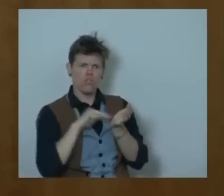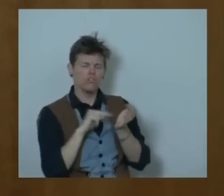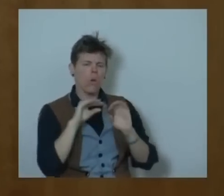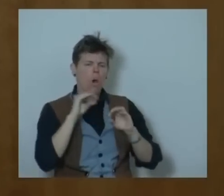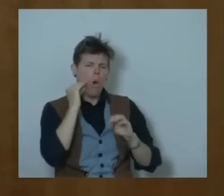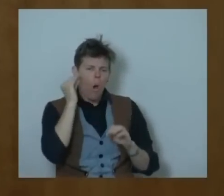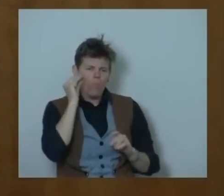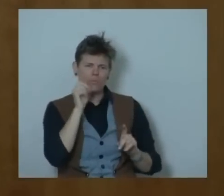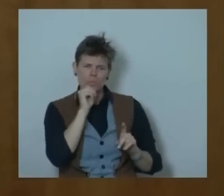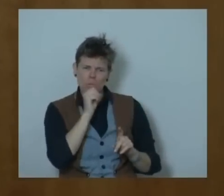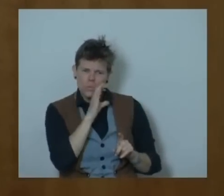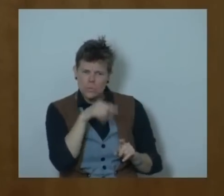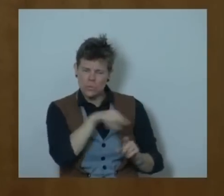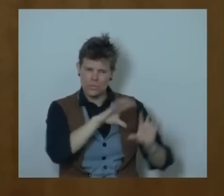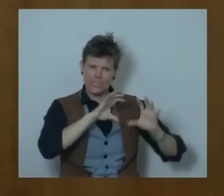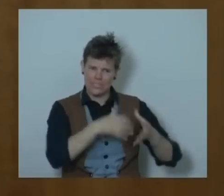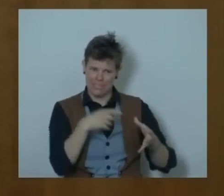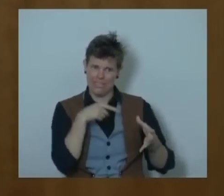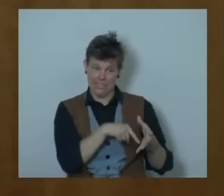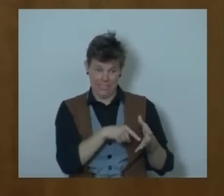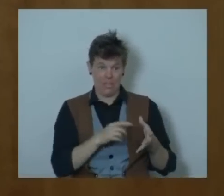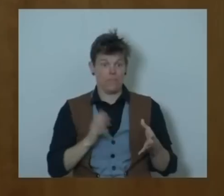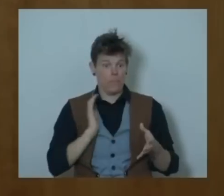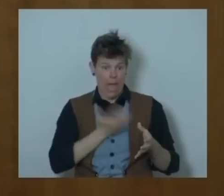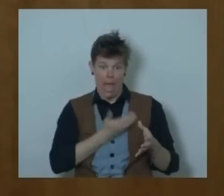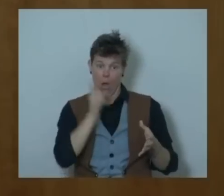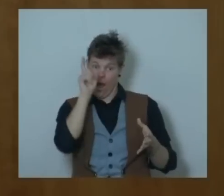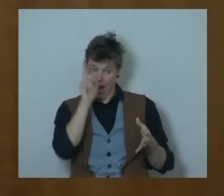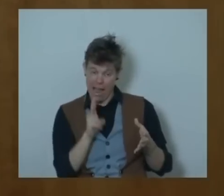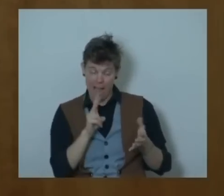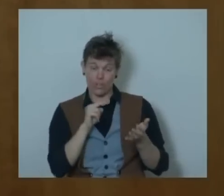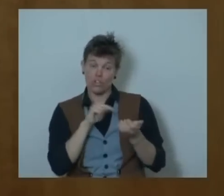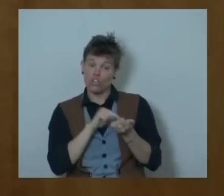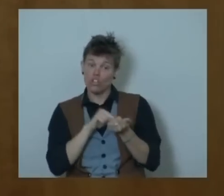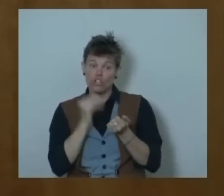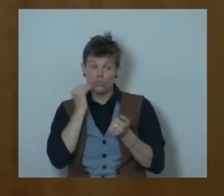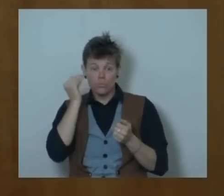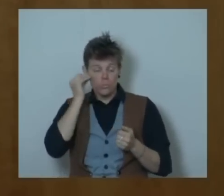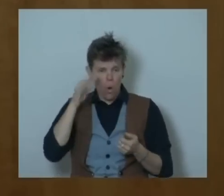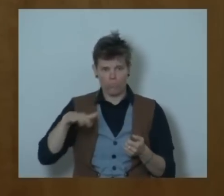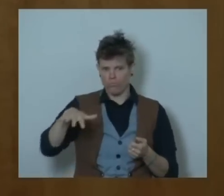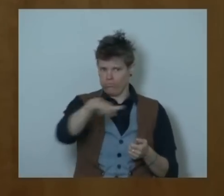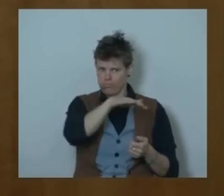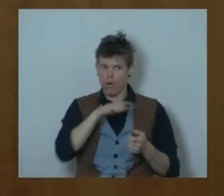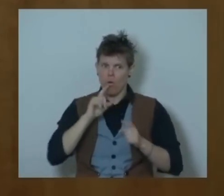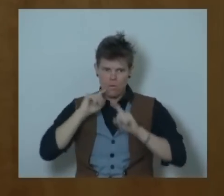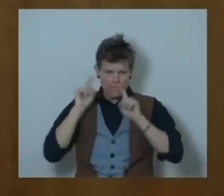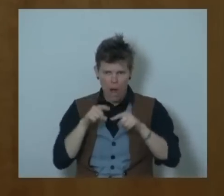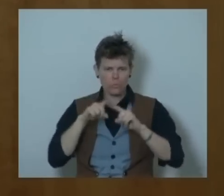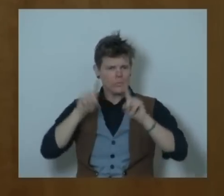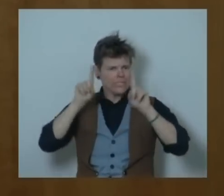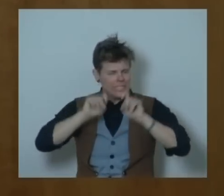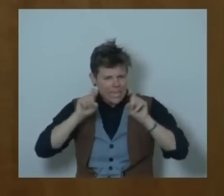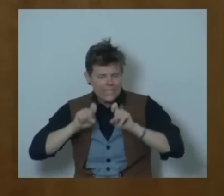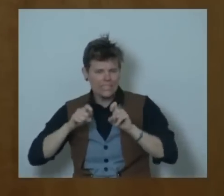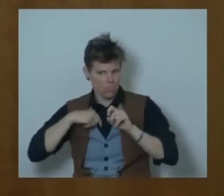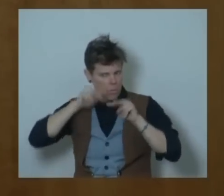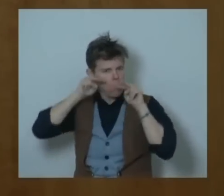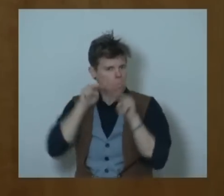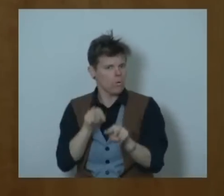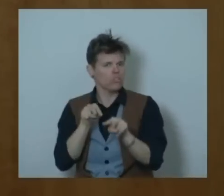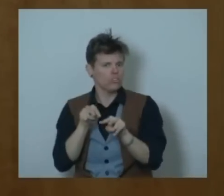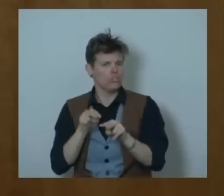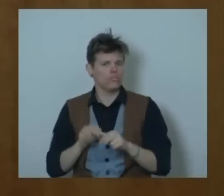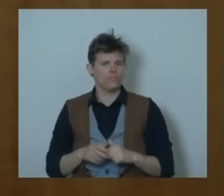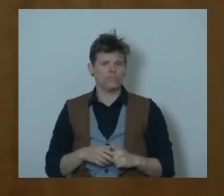almost half of our nursing homes, either on surveillance or in response to a positive so that we can limit it. So testing is